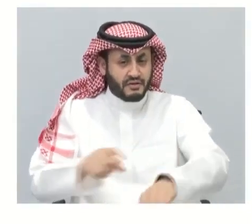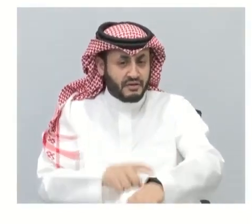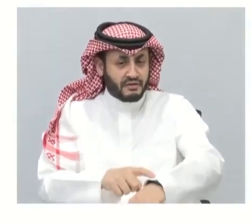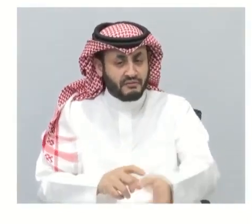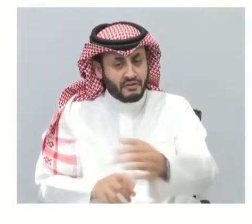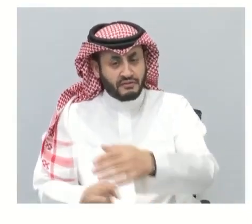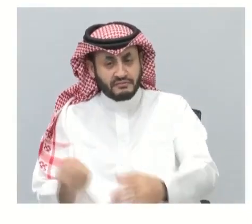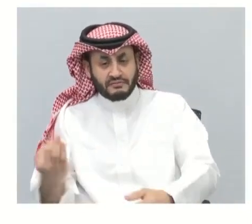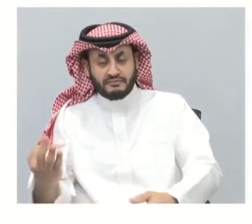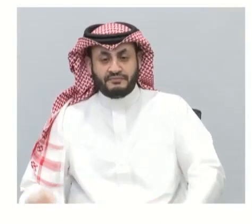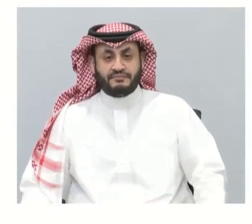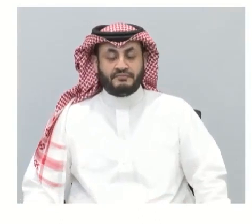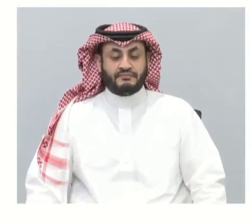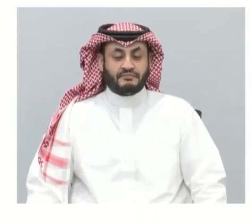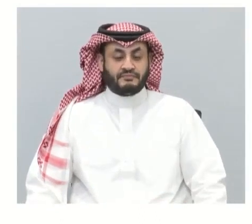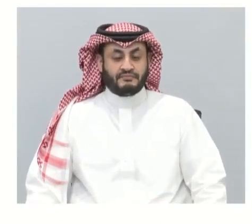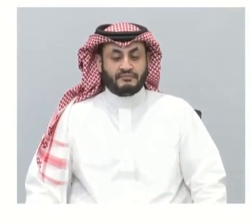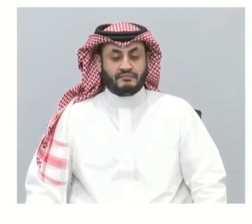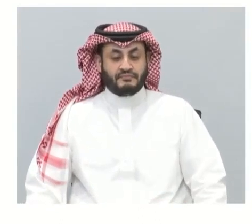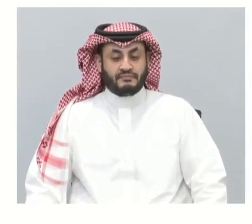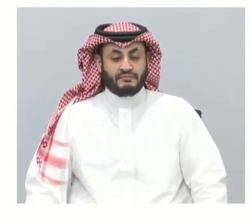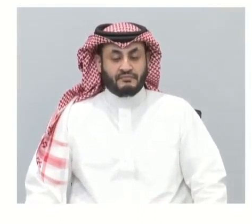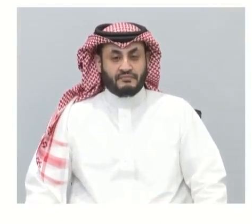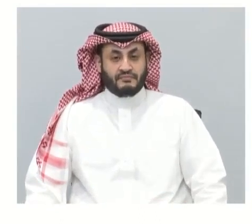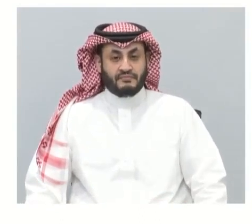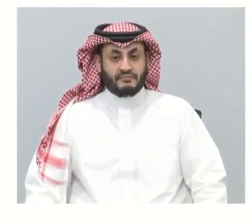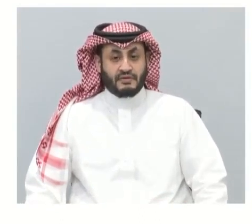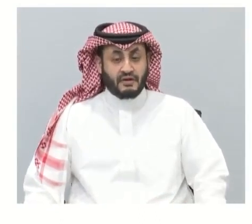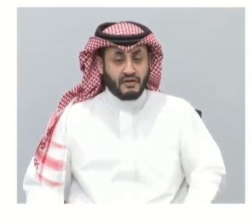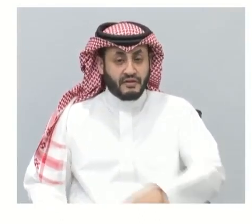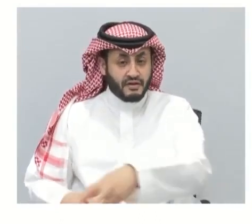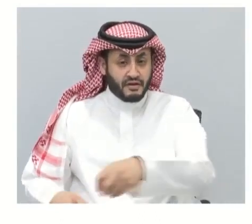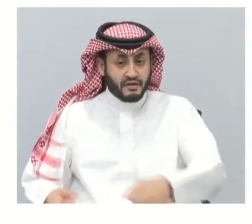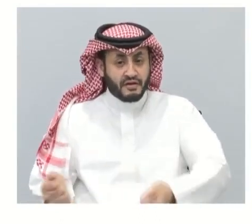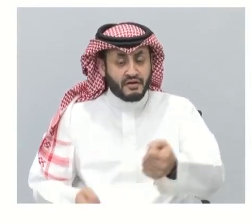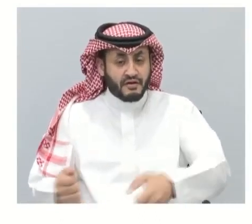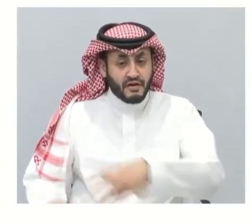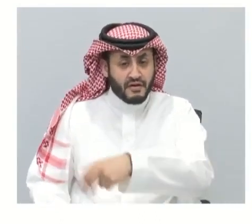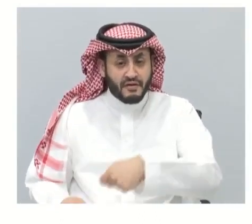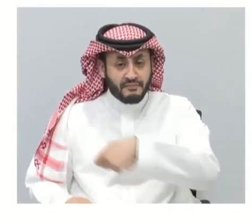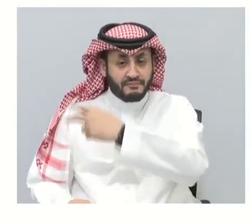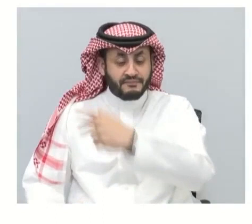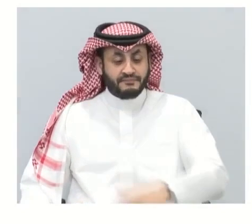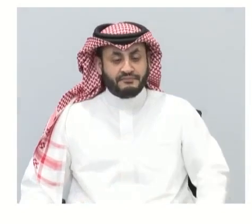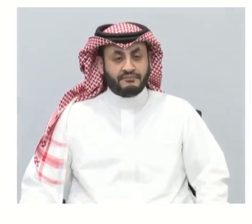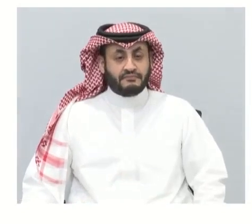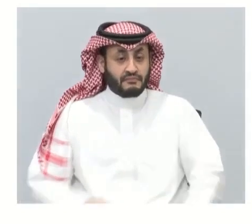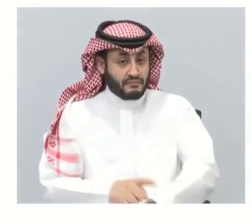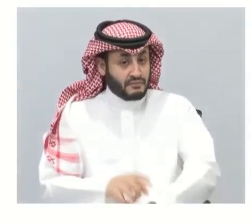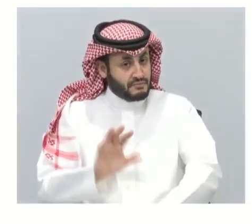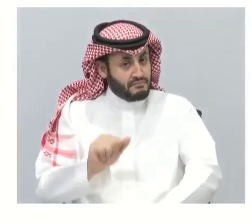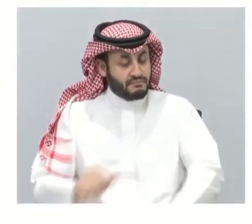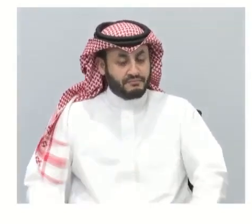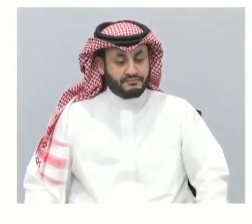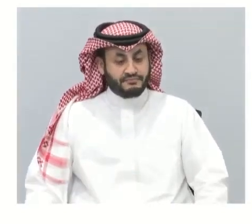present perfect simple of the verb. Someone steal my car. The time is not mentioned in here. So we will